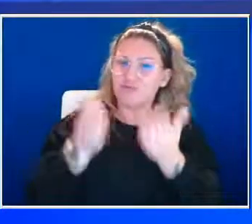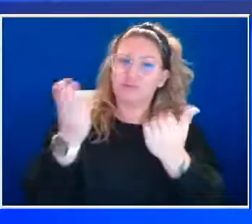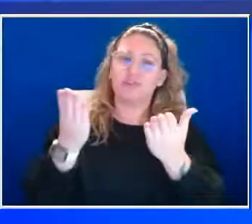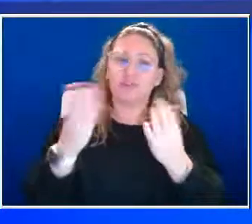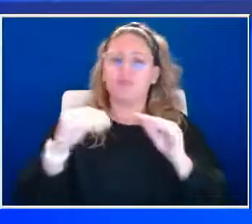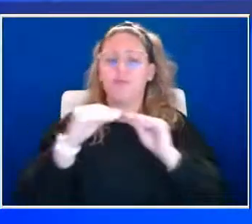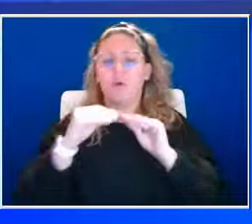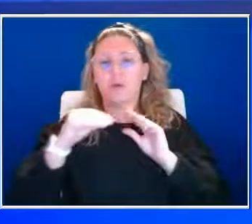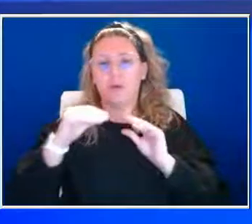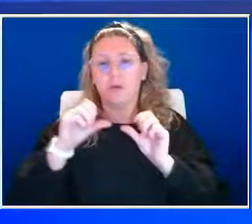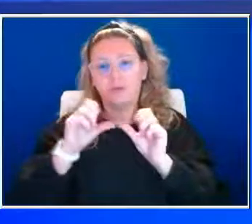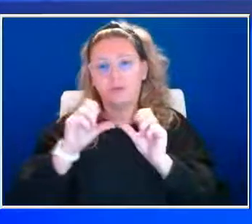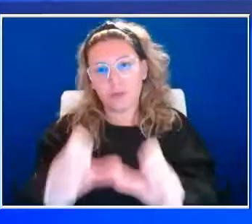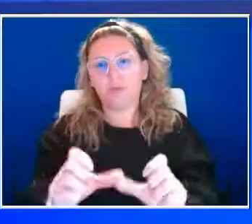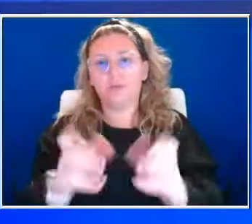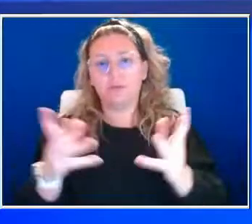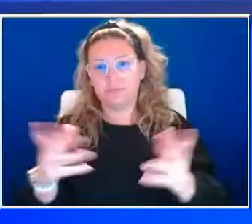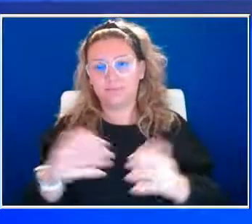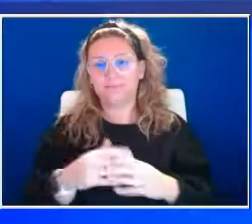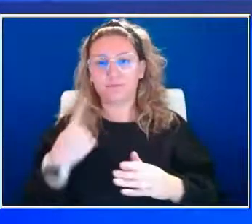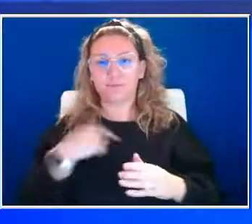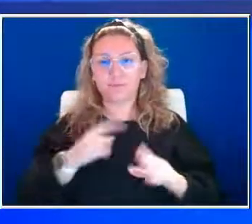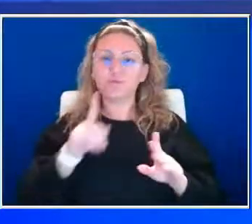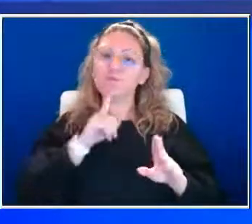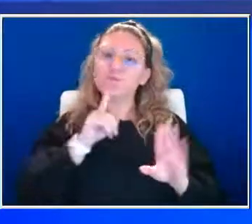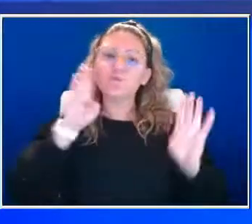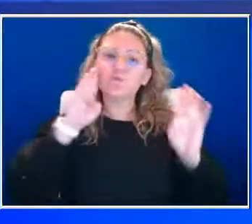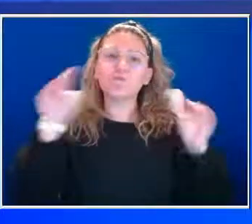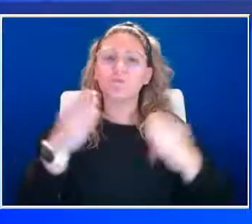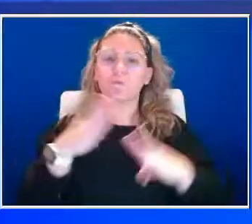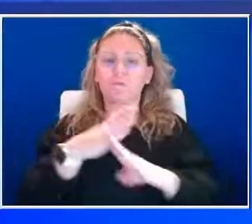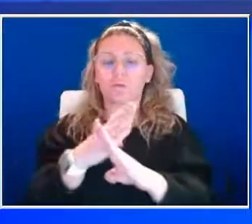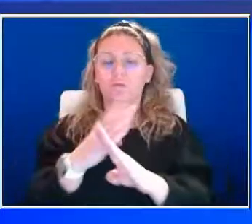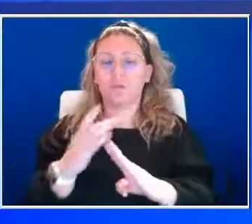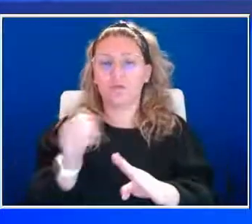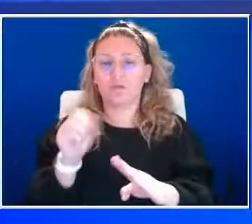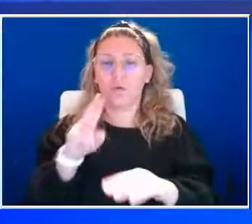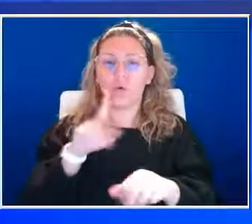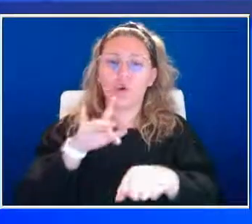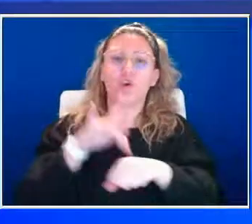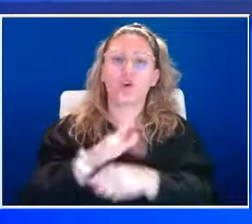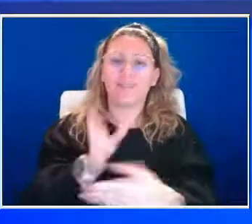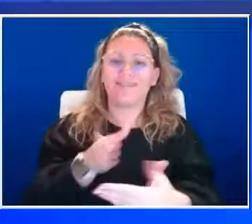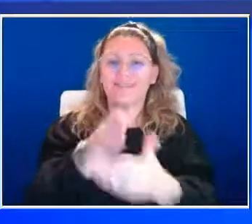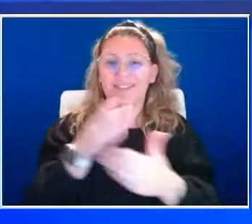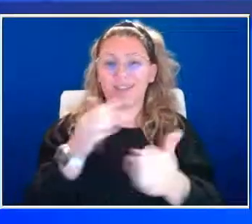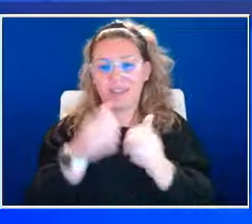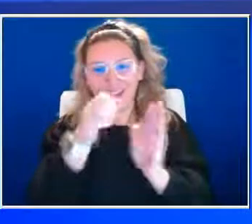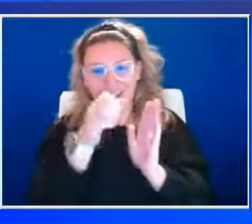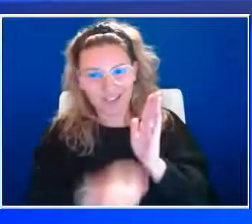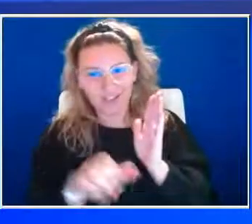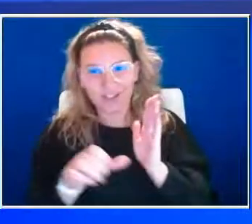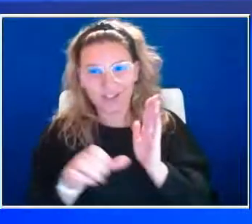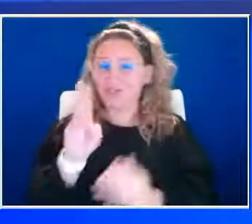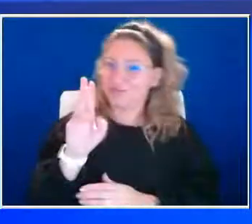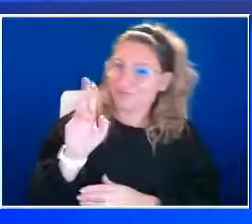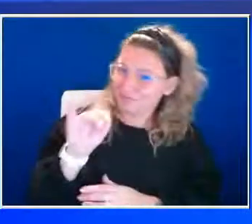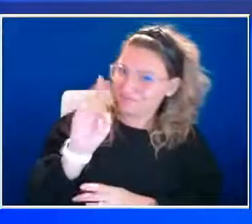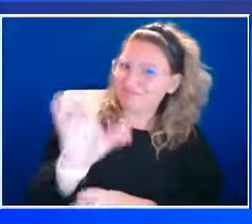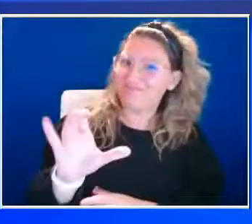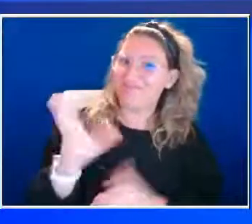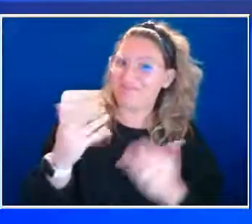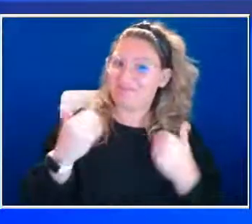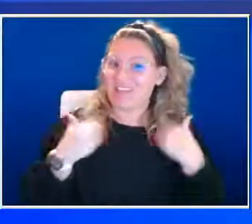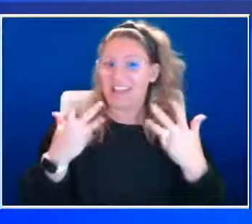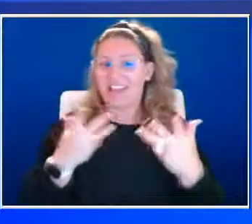chronic. And so that's why we really focus on the prevention or the early intervention with the surgery that Melanie had to prevent her